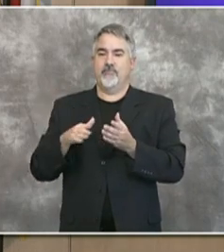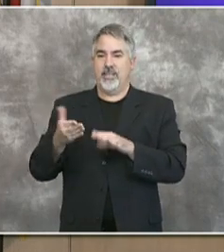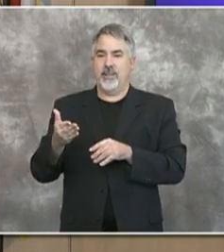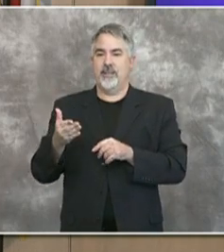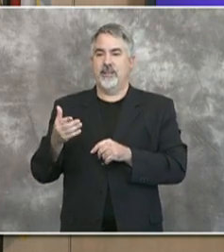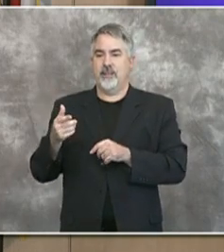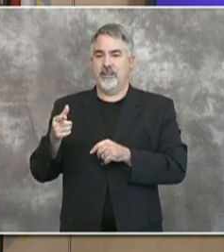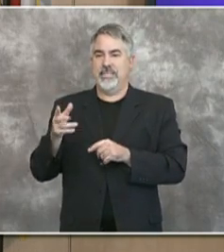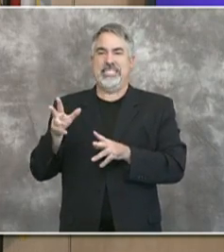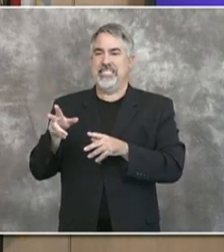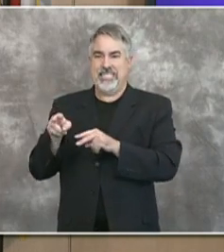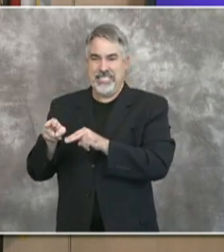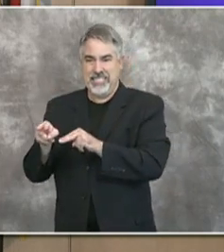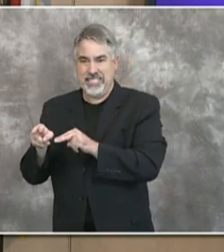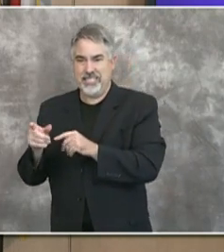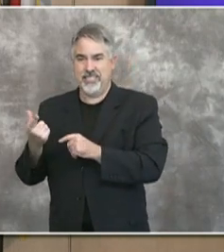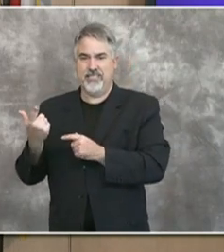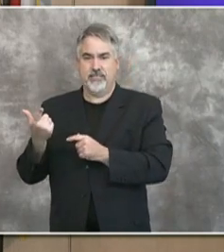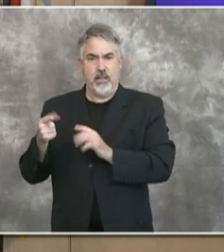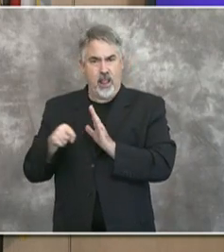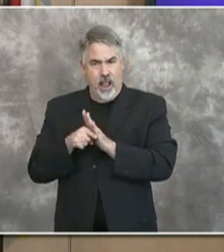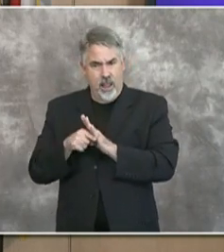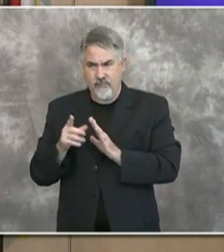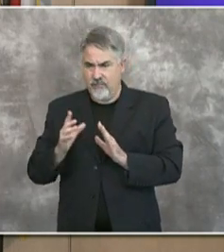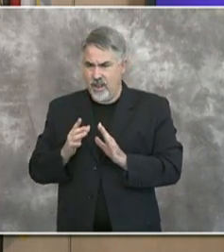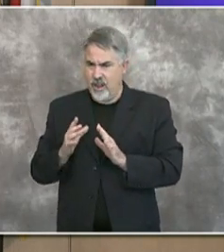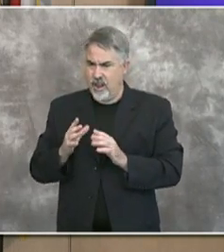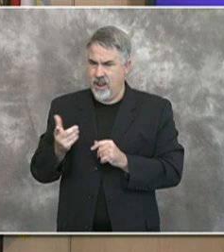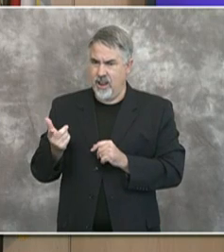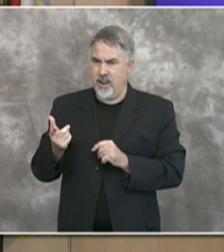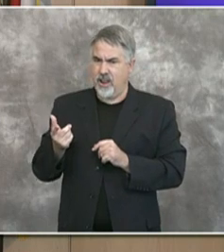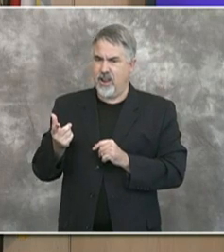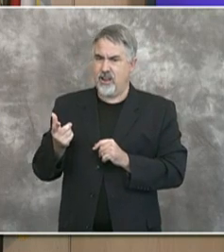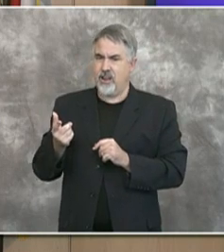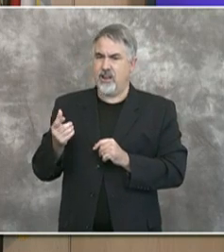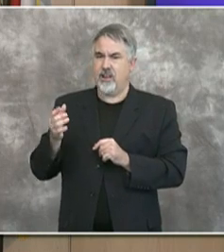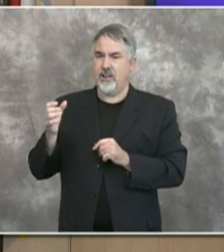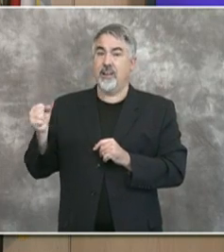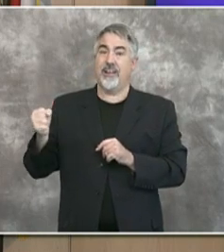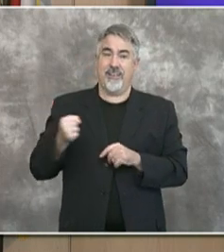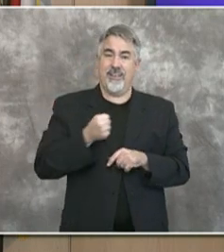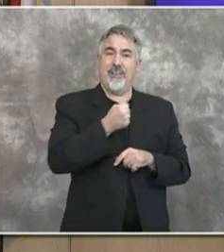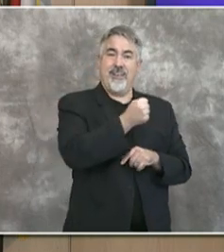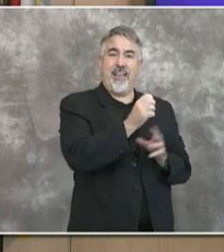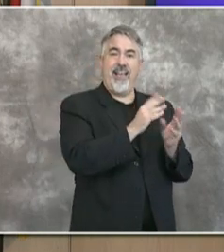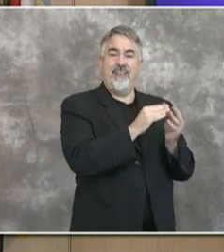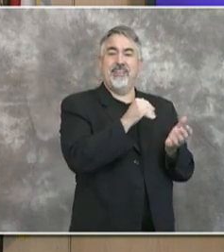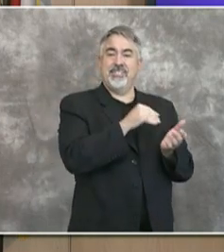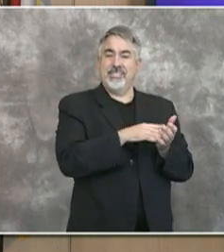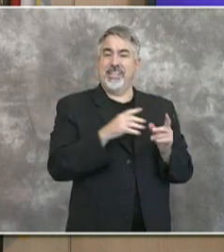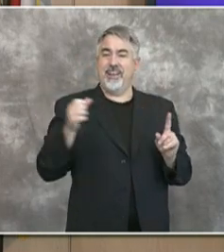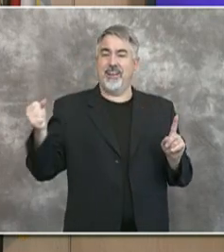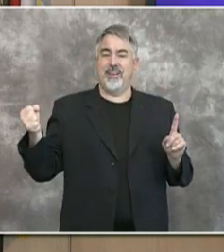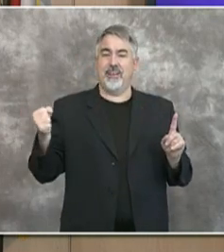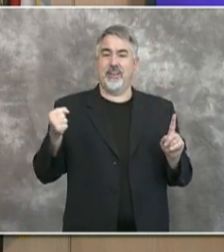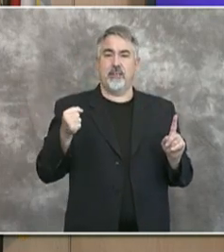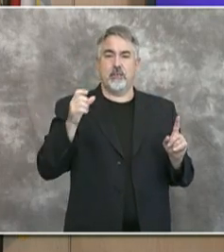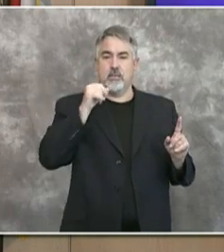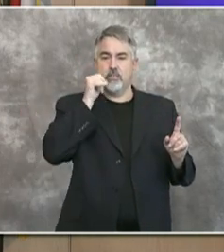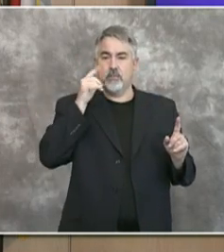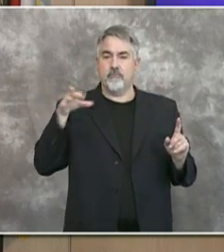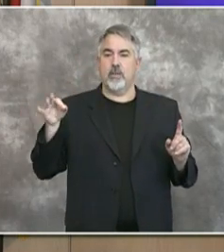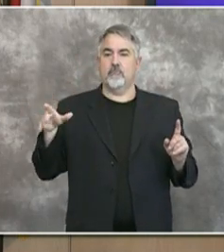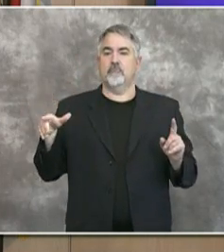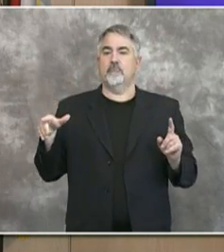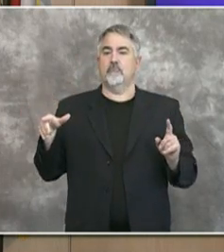had tested negative and was scheduled for transfer to the convention center. Unfortunately, yesterday, this person was found